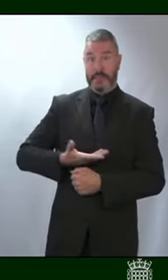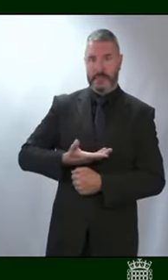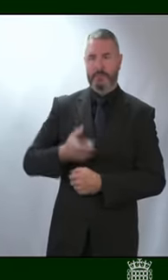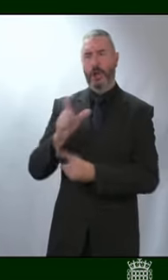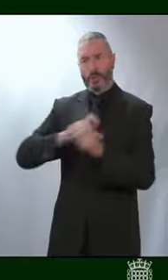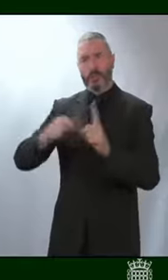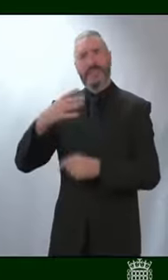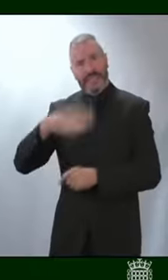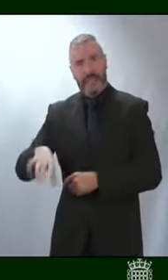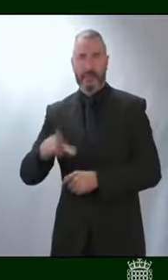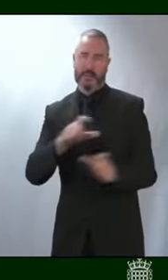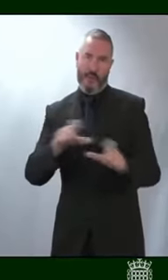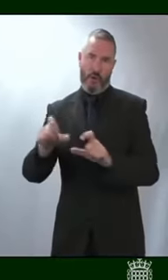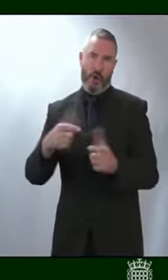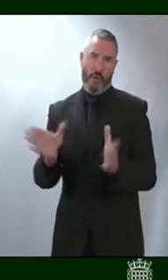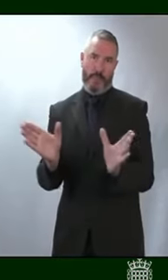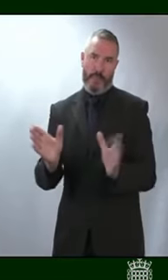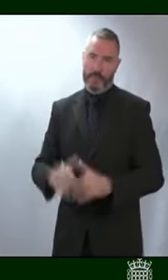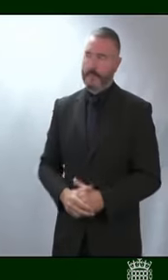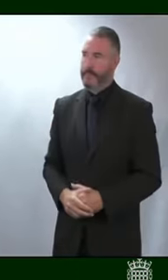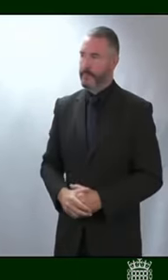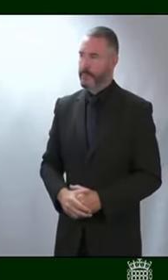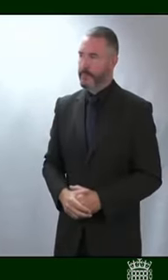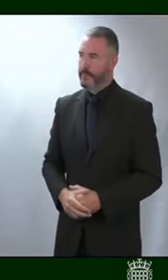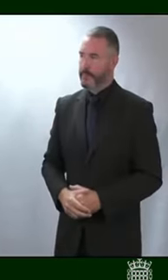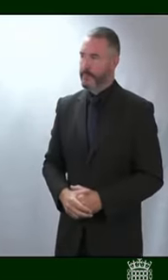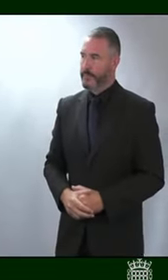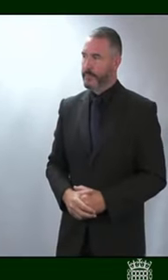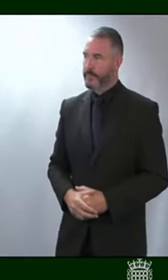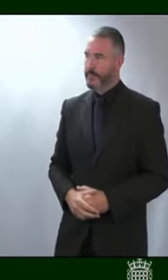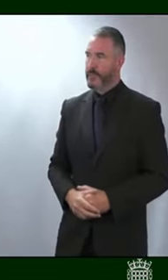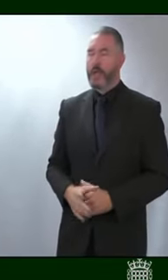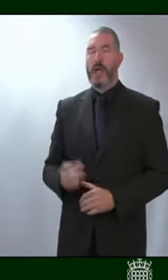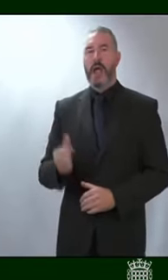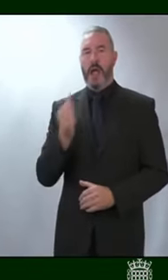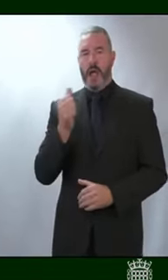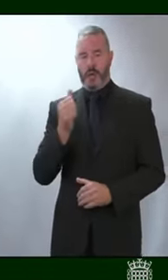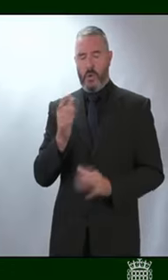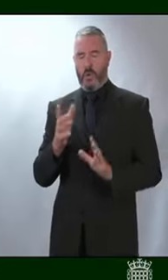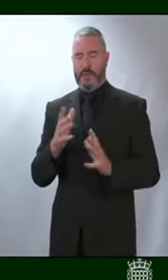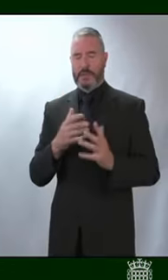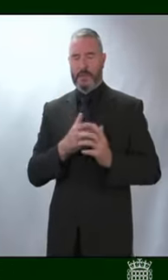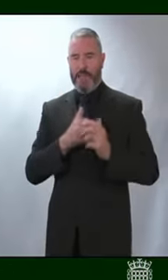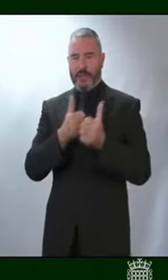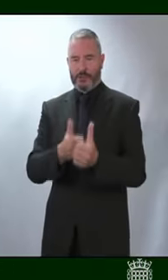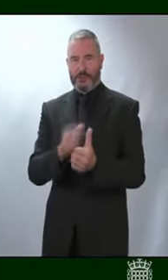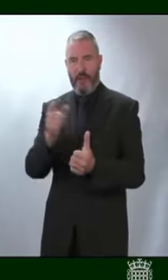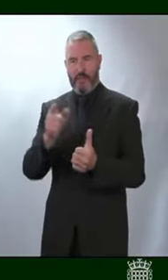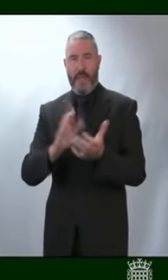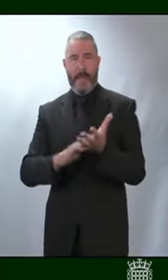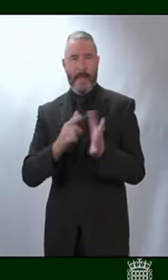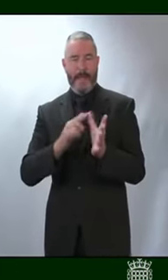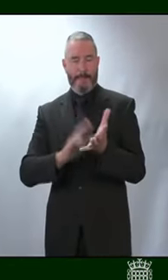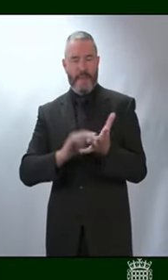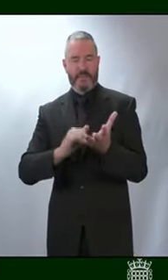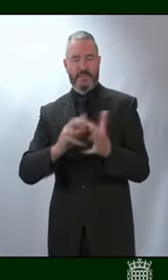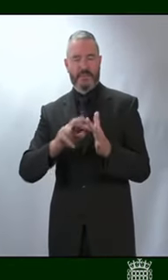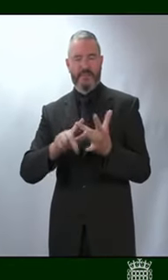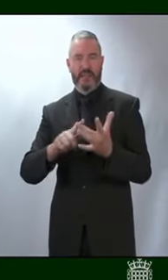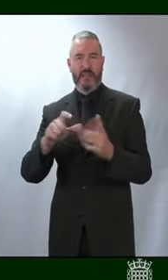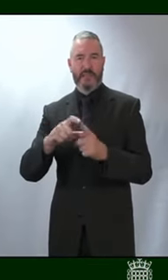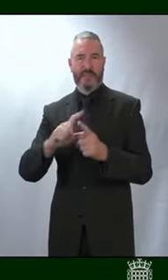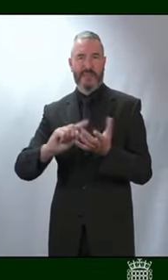rely on them too? Minister. Well, Mr. Speaker, I know what a passionate supporter my honourable friend is of Mansfield Town, and I can tell him, and I